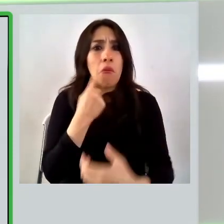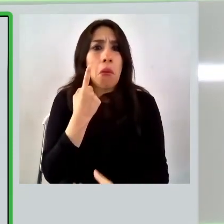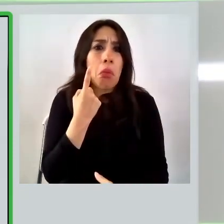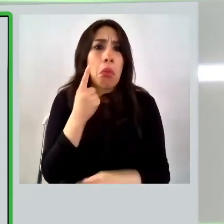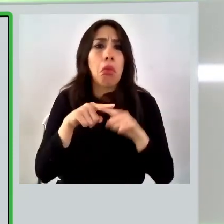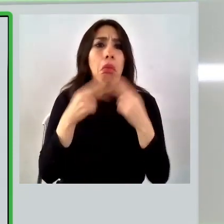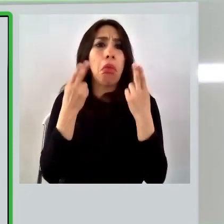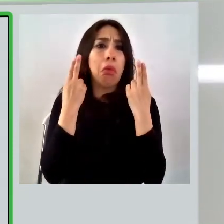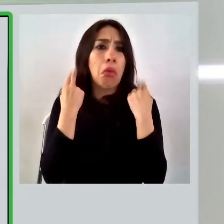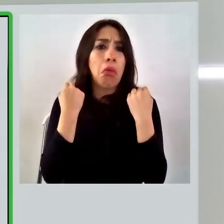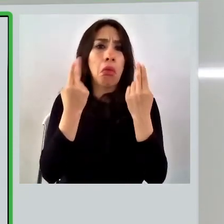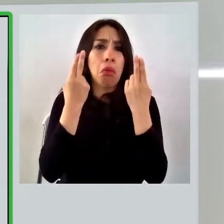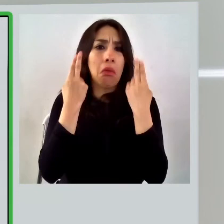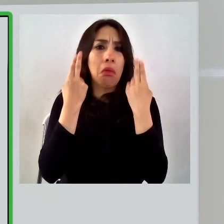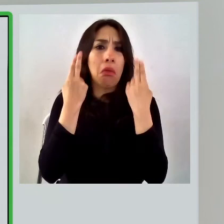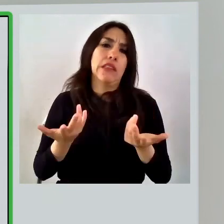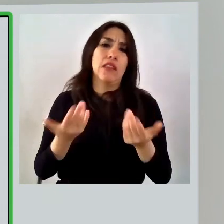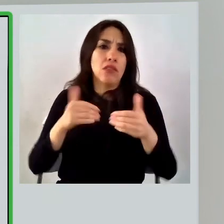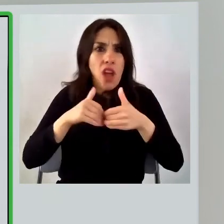Next slide.